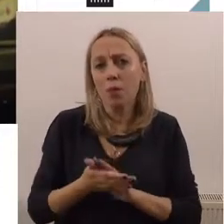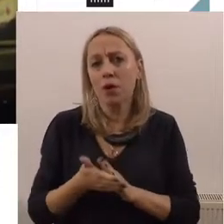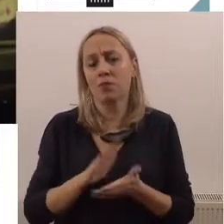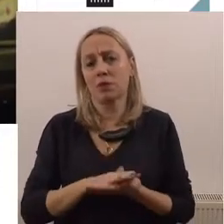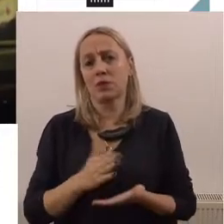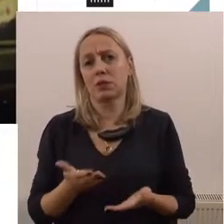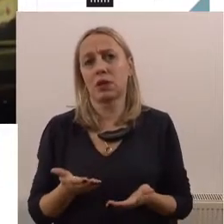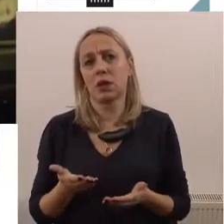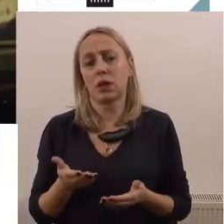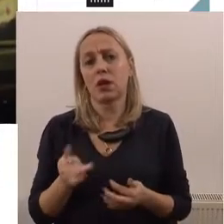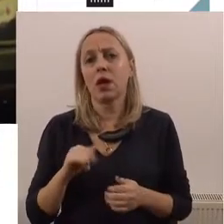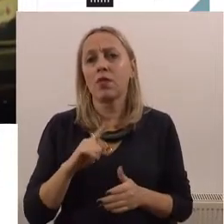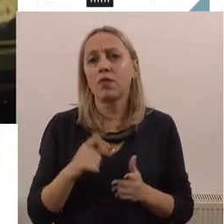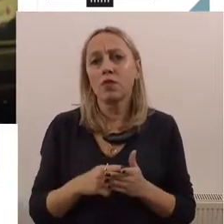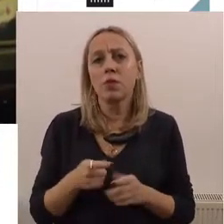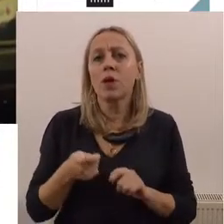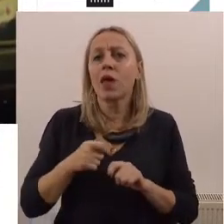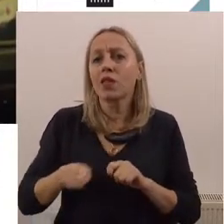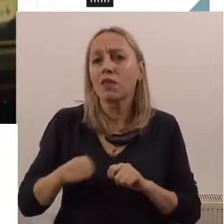architectural heritage